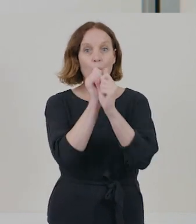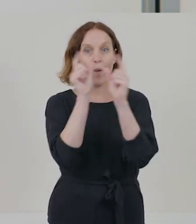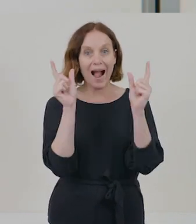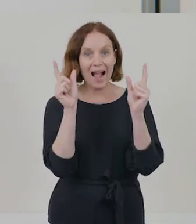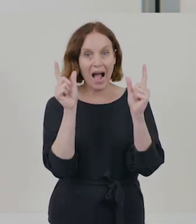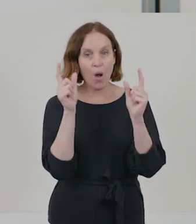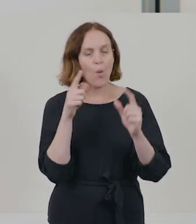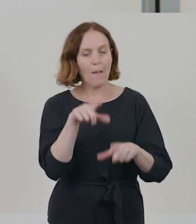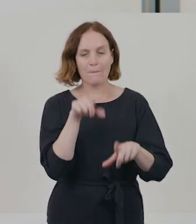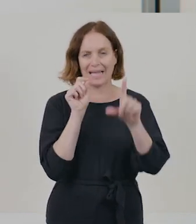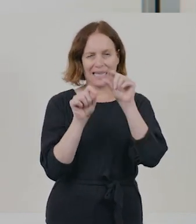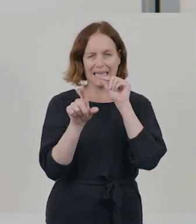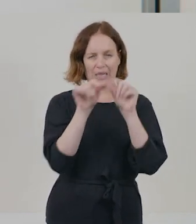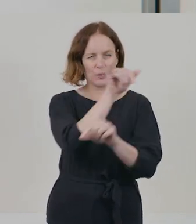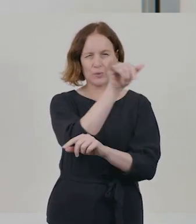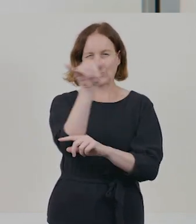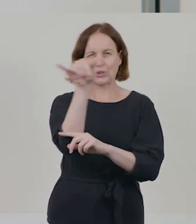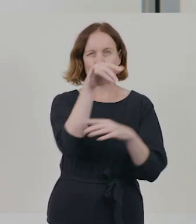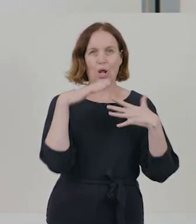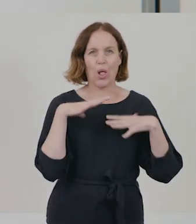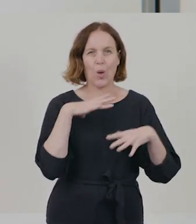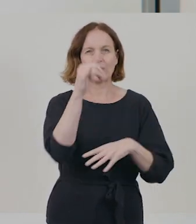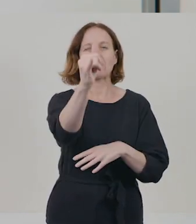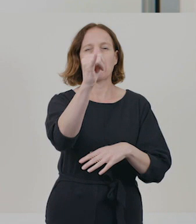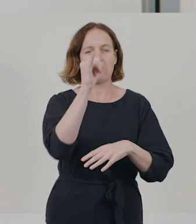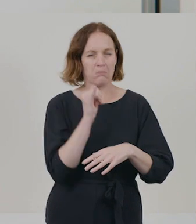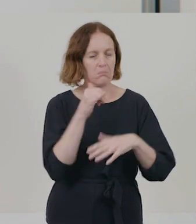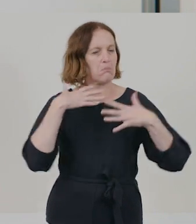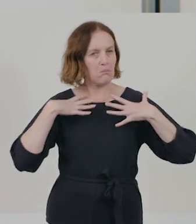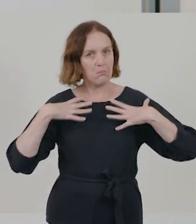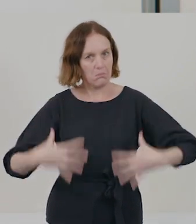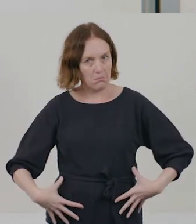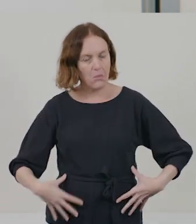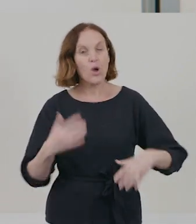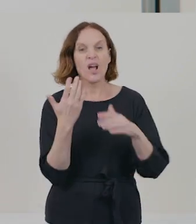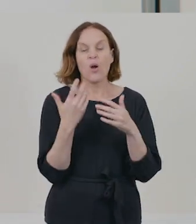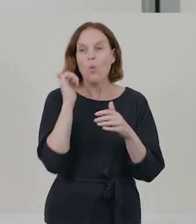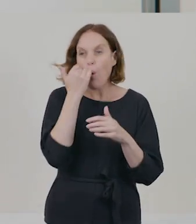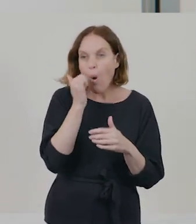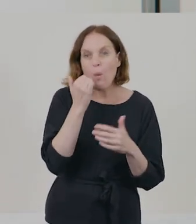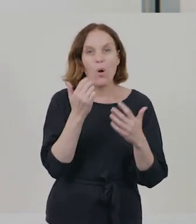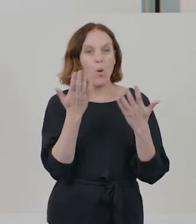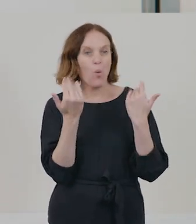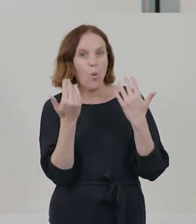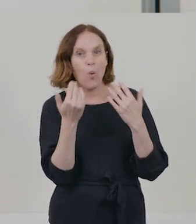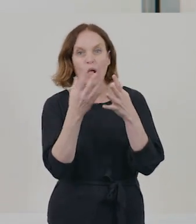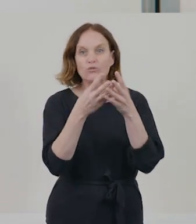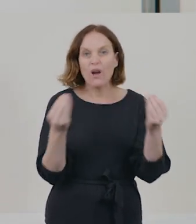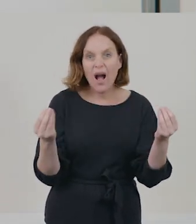we choose what clothes to wear for the day. We make a decision to select clothes that will keep us warm or cool or